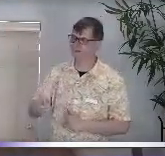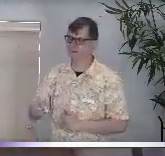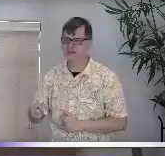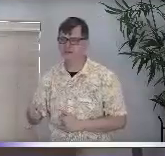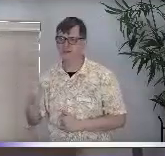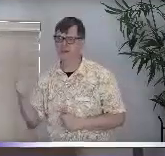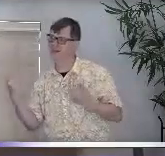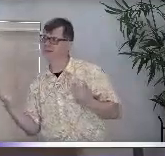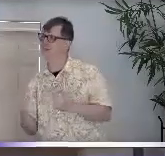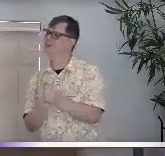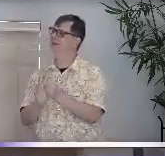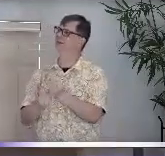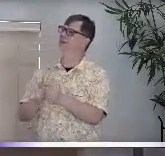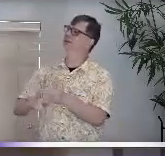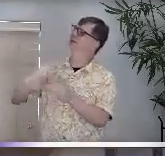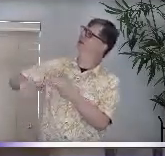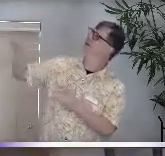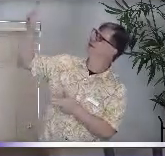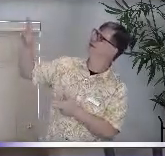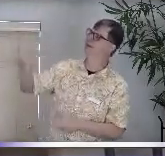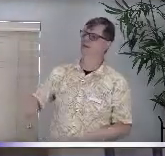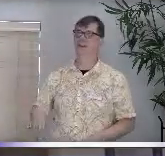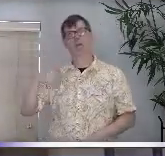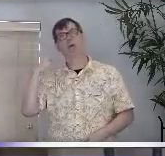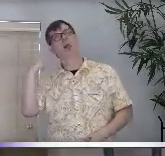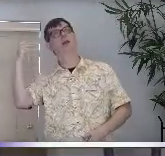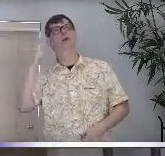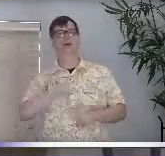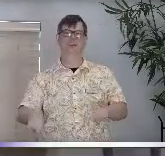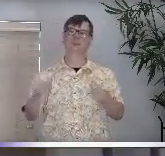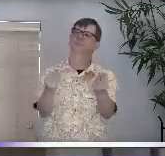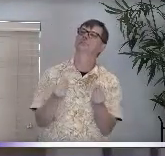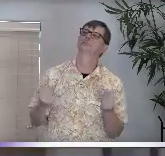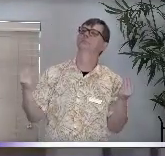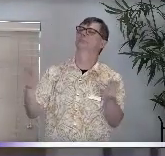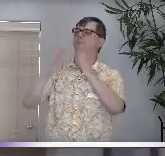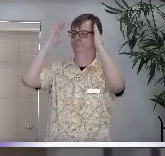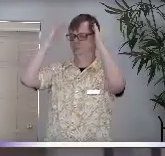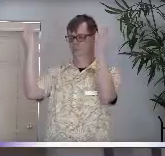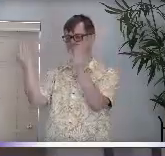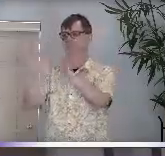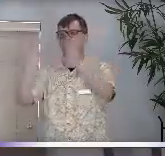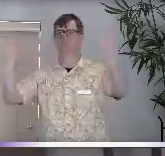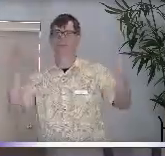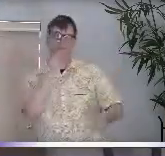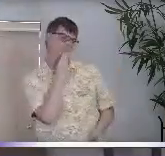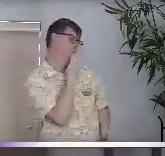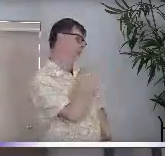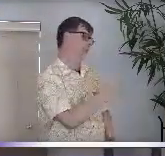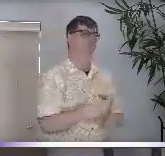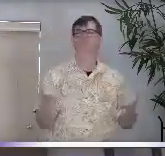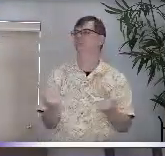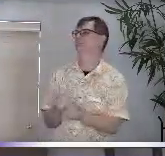And we're rubbing up, right? And you're just, it's hilarious when you pay attention to life. It's always showing you your medicine. And these analogies and